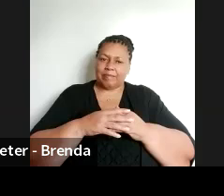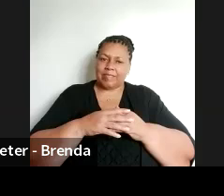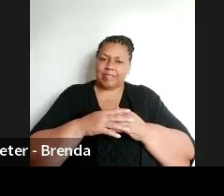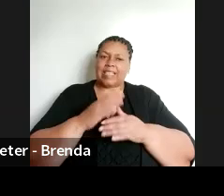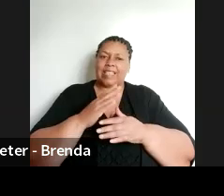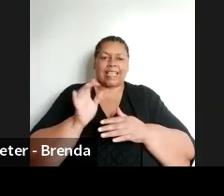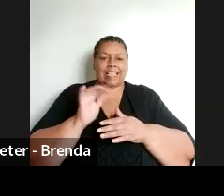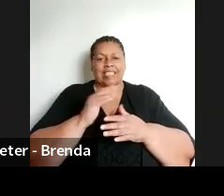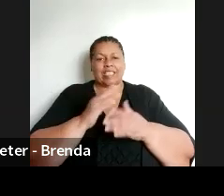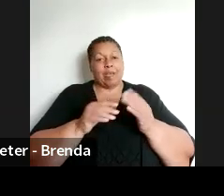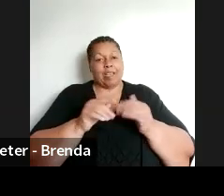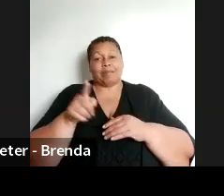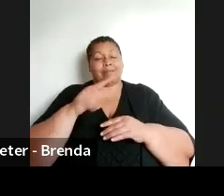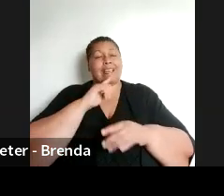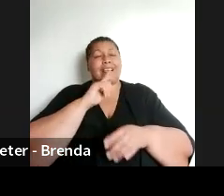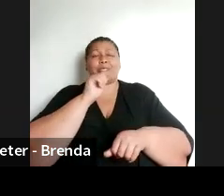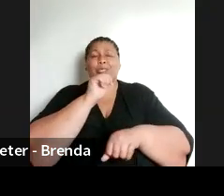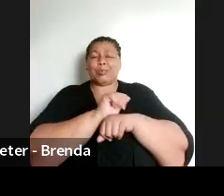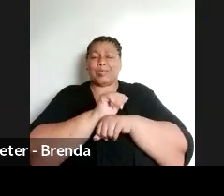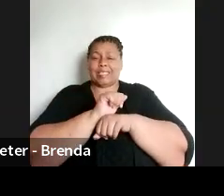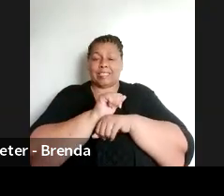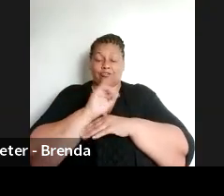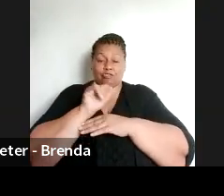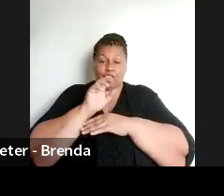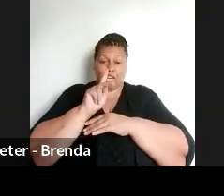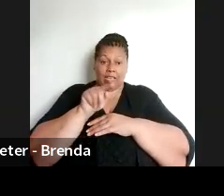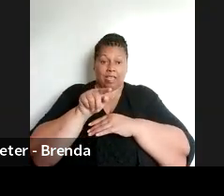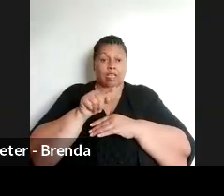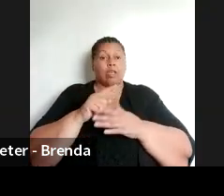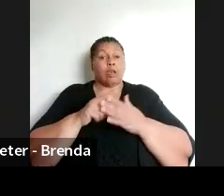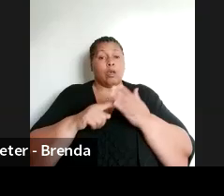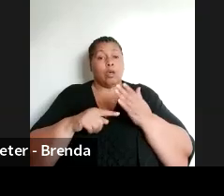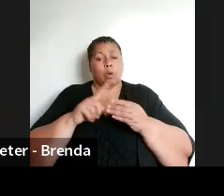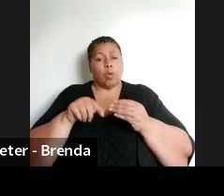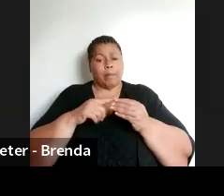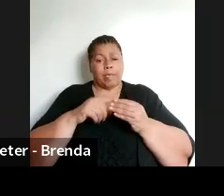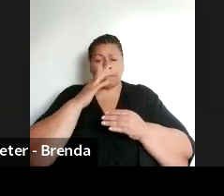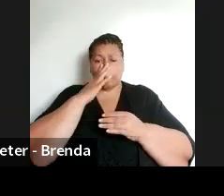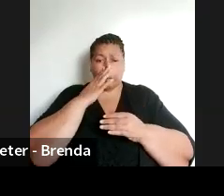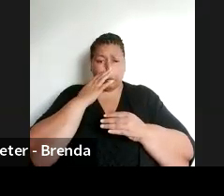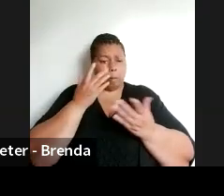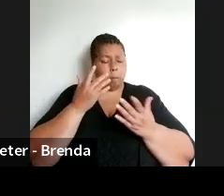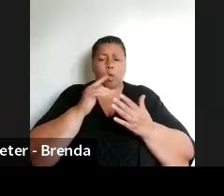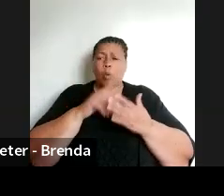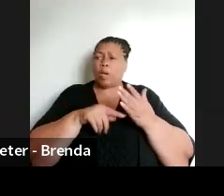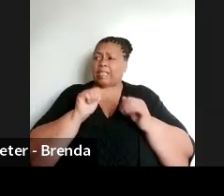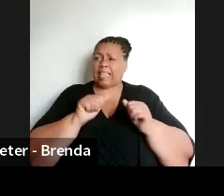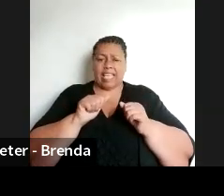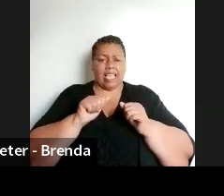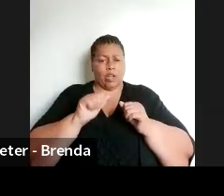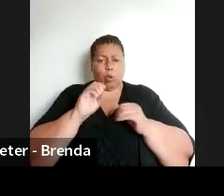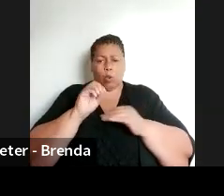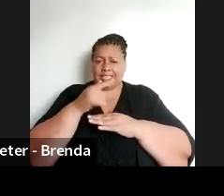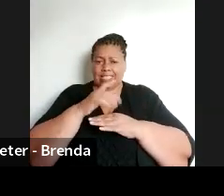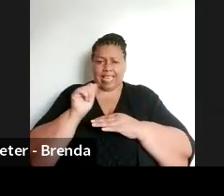Absolutely. And Jack, what about what could organizations like Able South Carolina that are